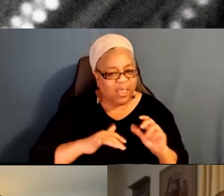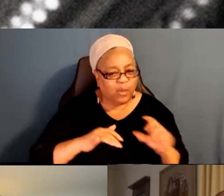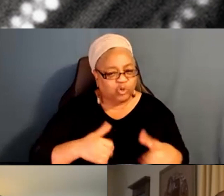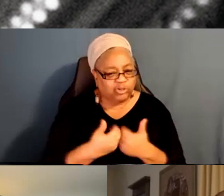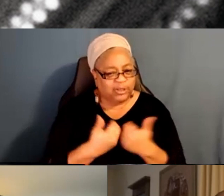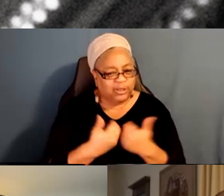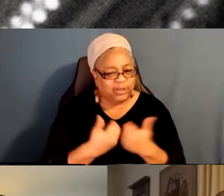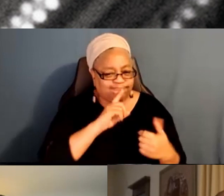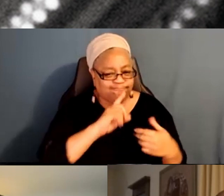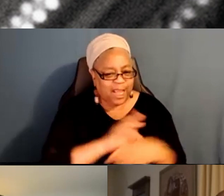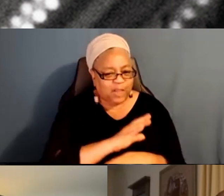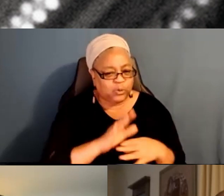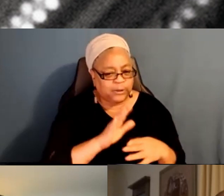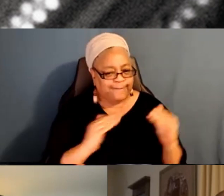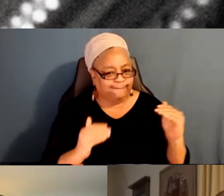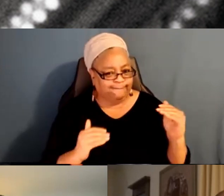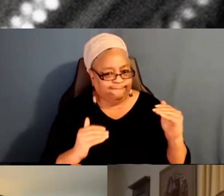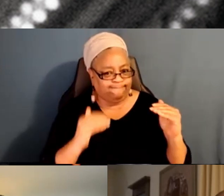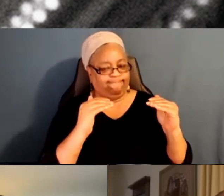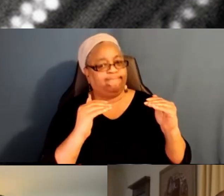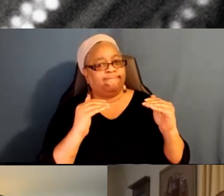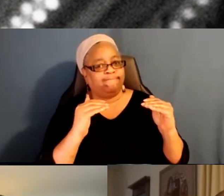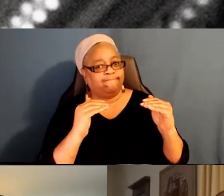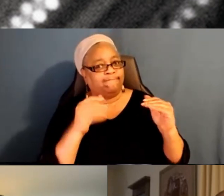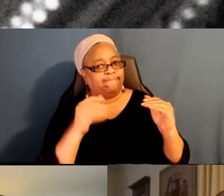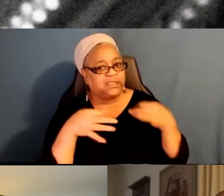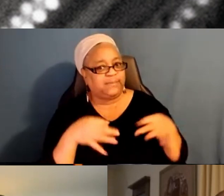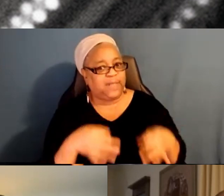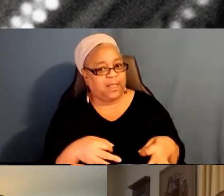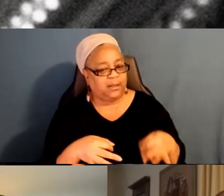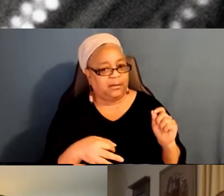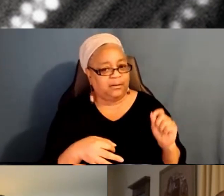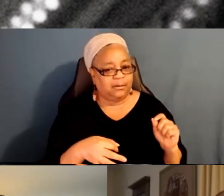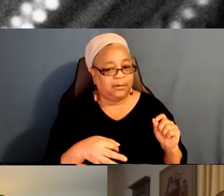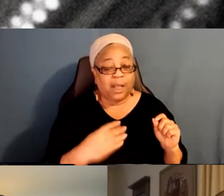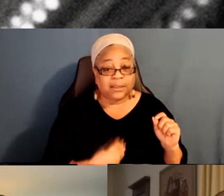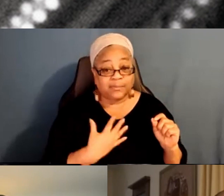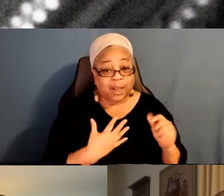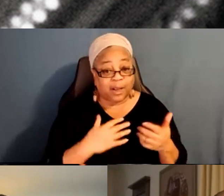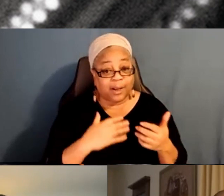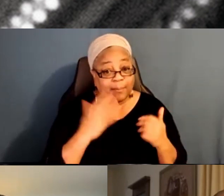actually trying to rise to, inspired by the ways in which you guys do it.